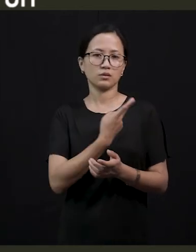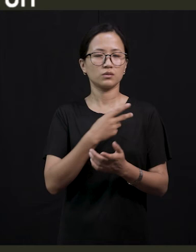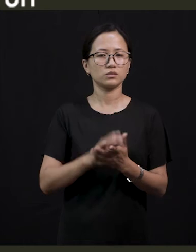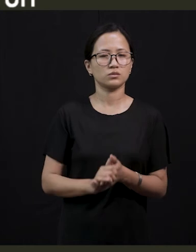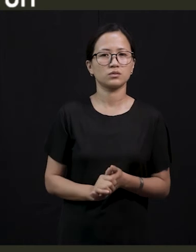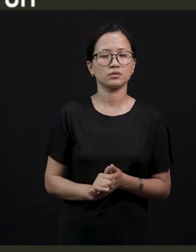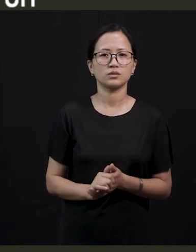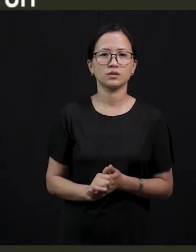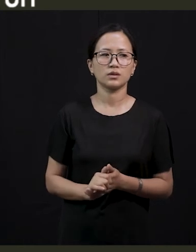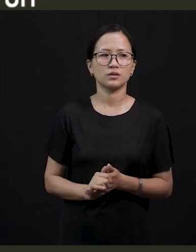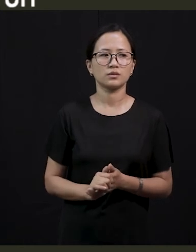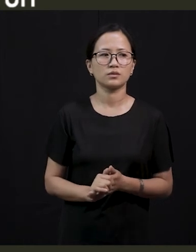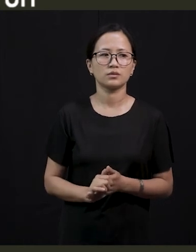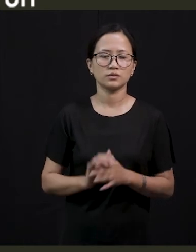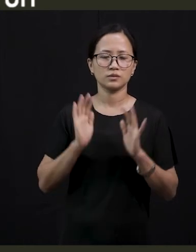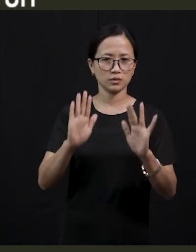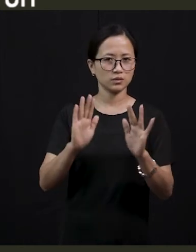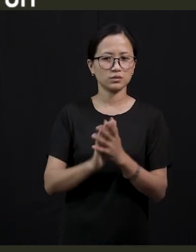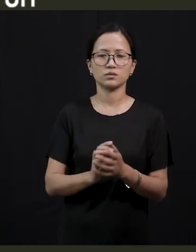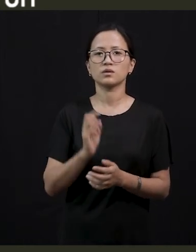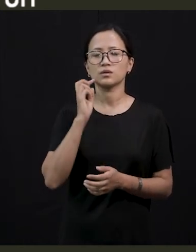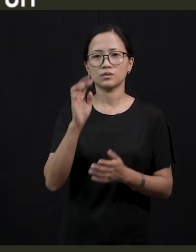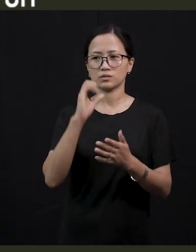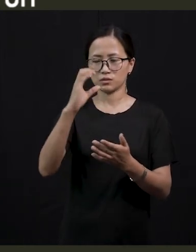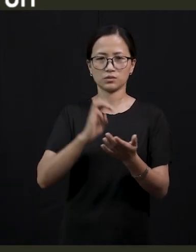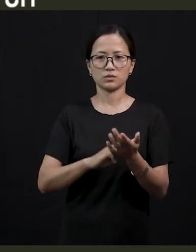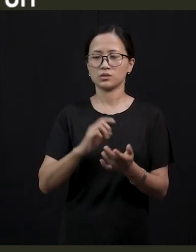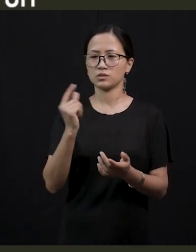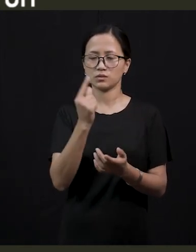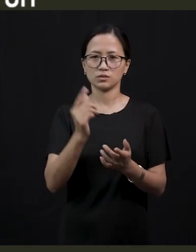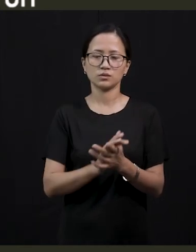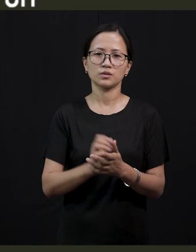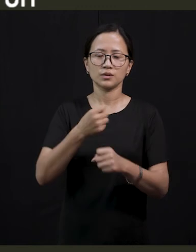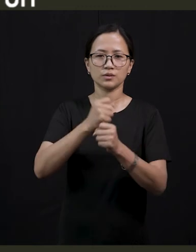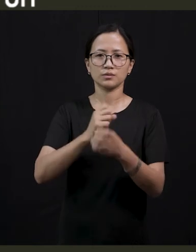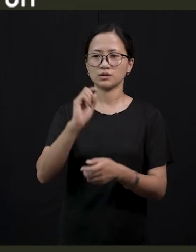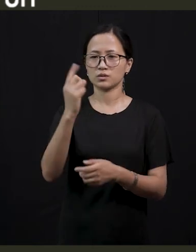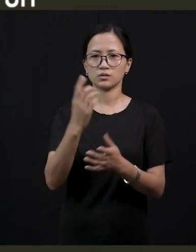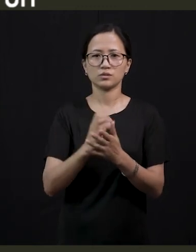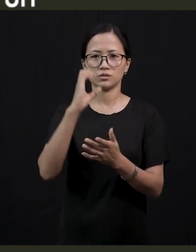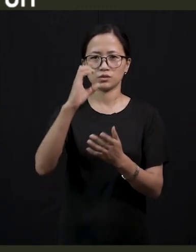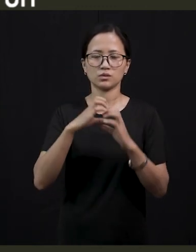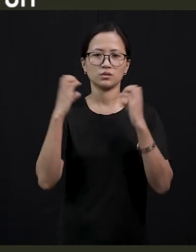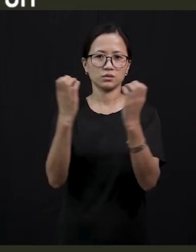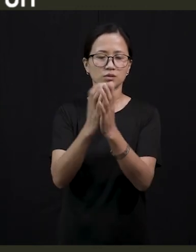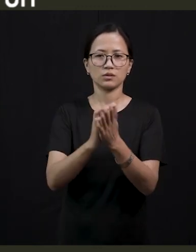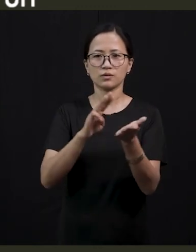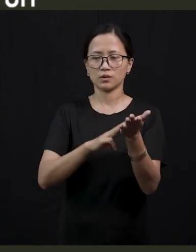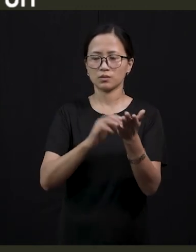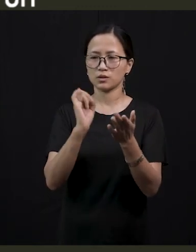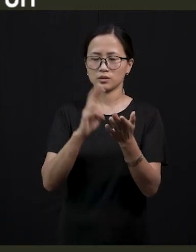he presides over the cabinet, and he's the one who makes his own cabinet and makes the council of